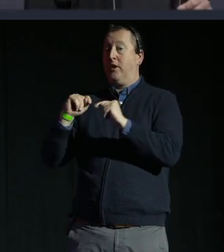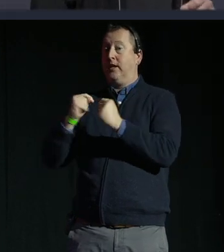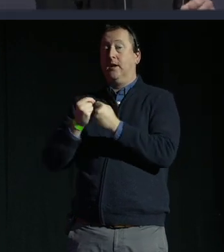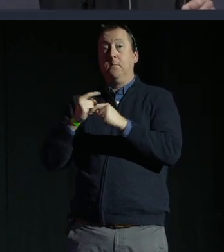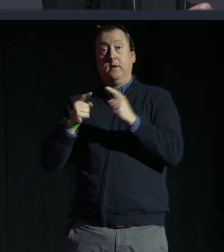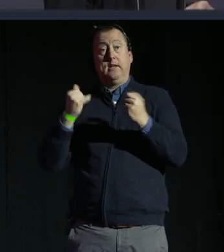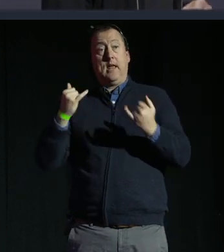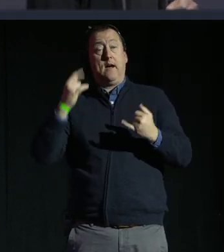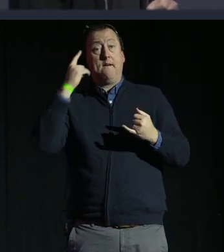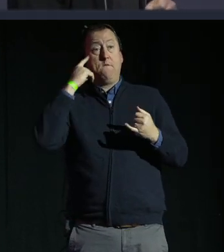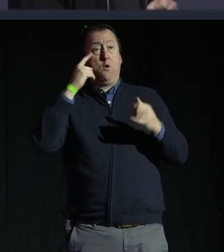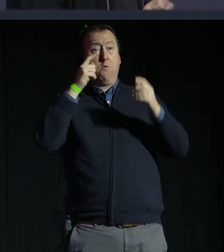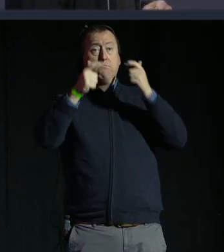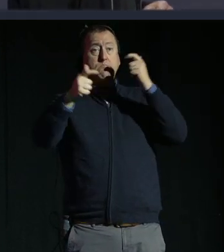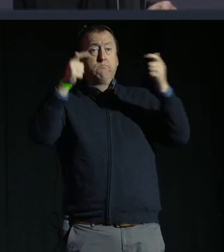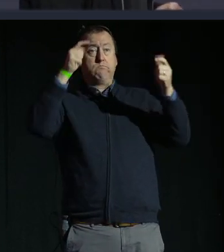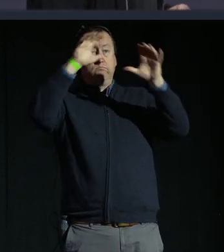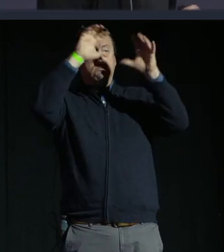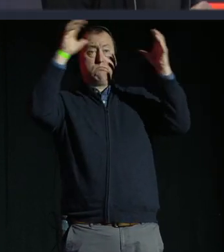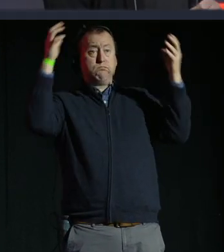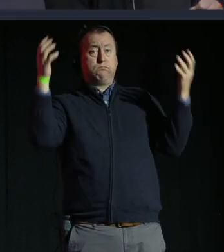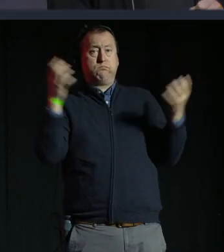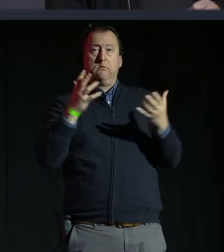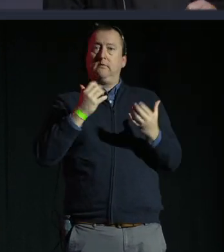choice for the Global 2000.